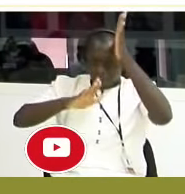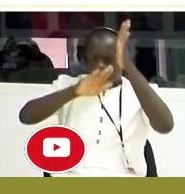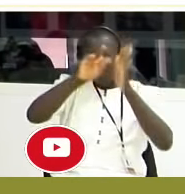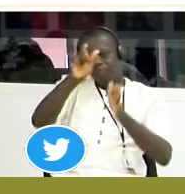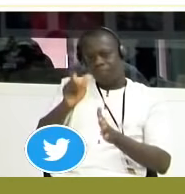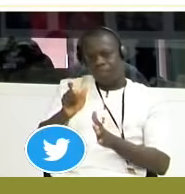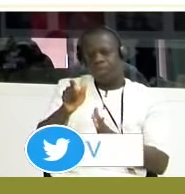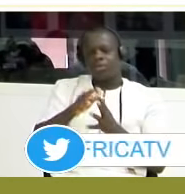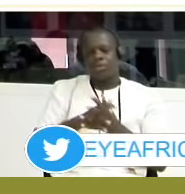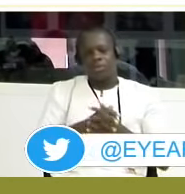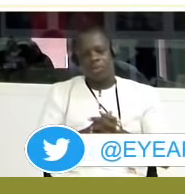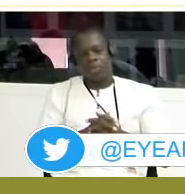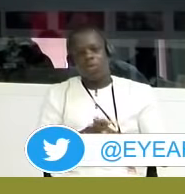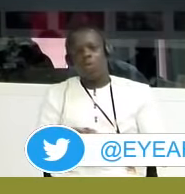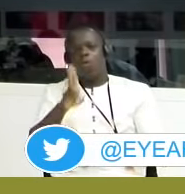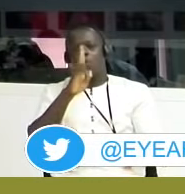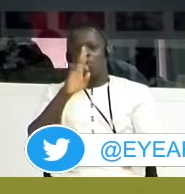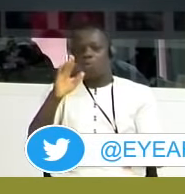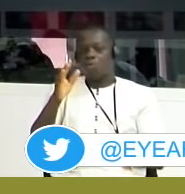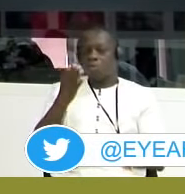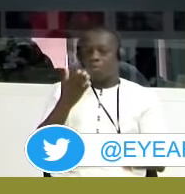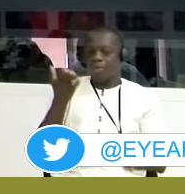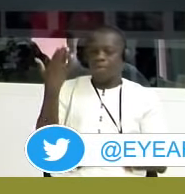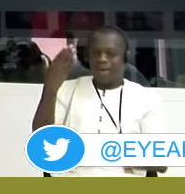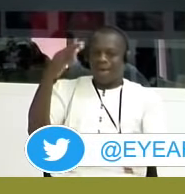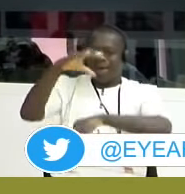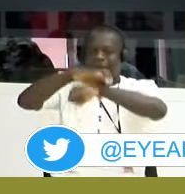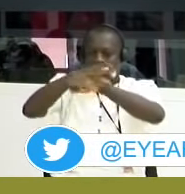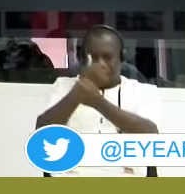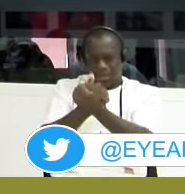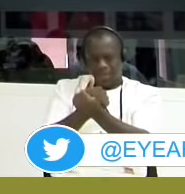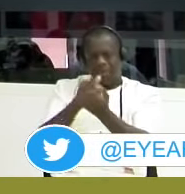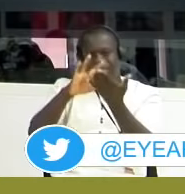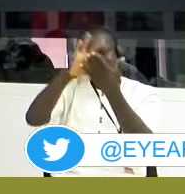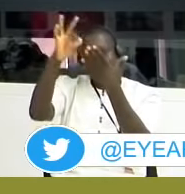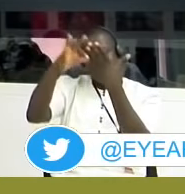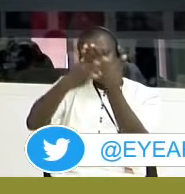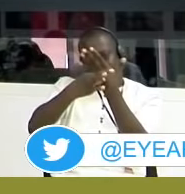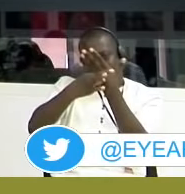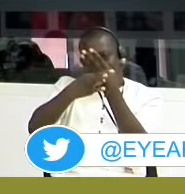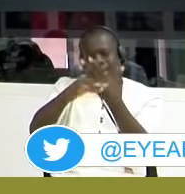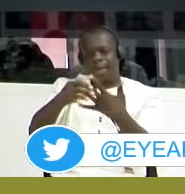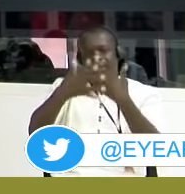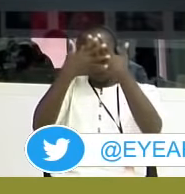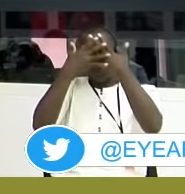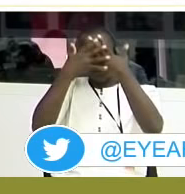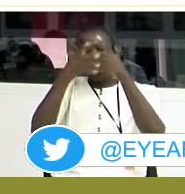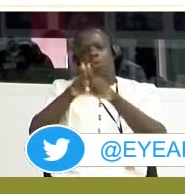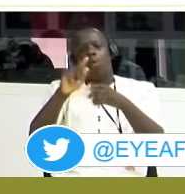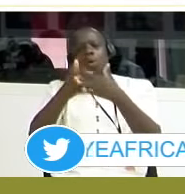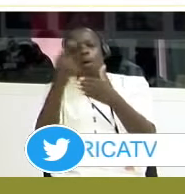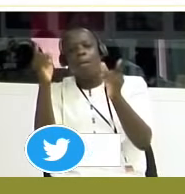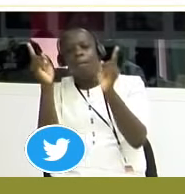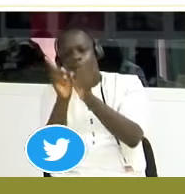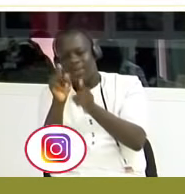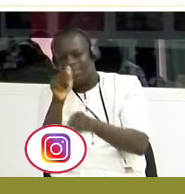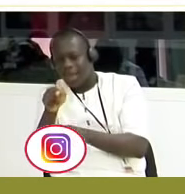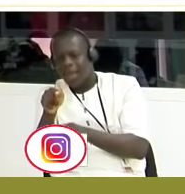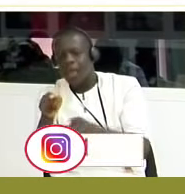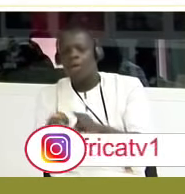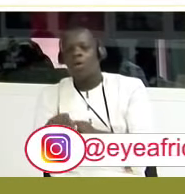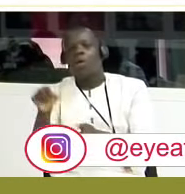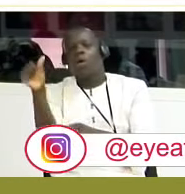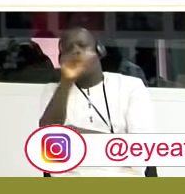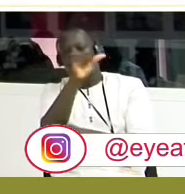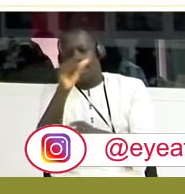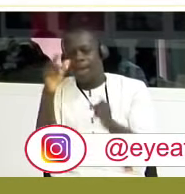were arrested and transferred to mile 2, or you met some of them at mile 2? Some of them were together at the cell